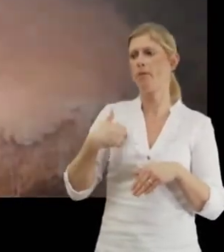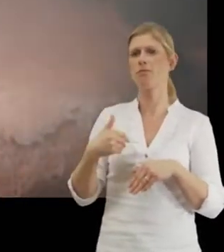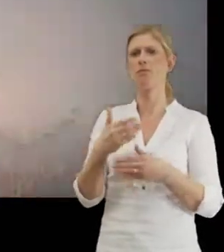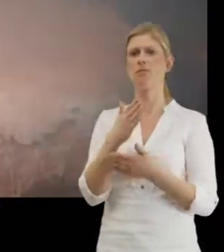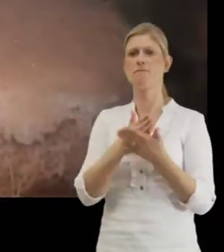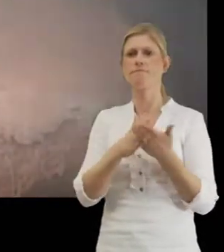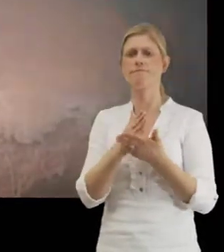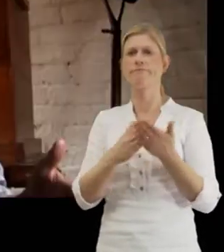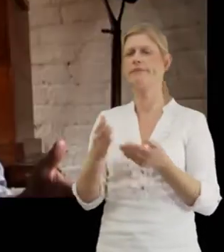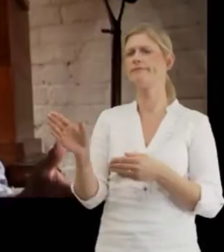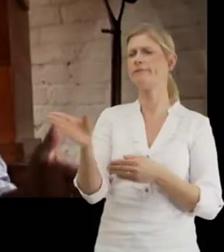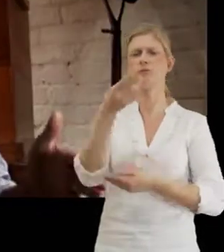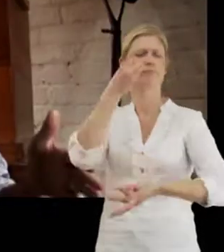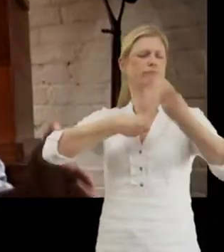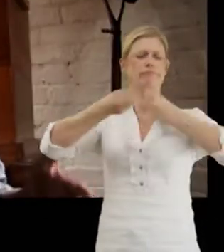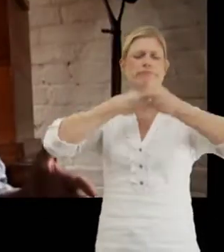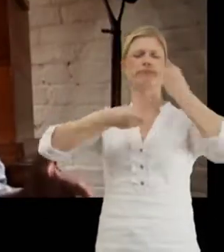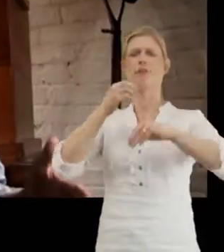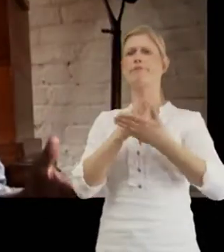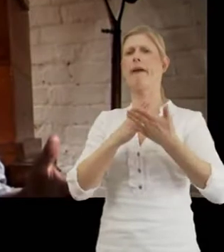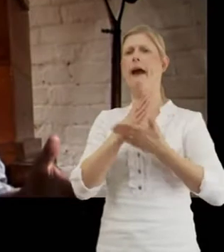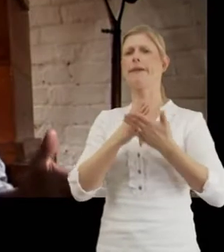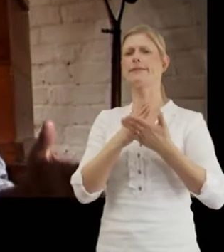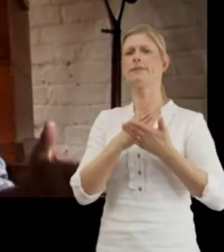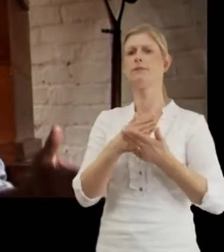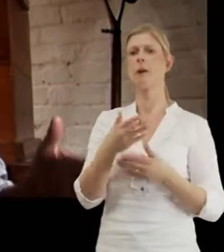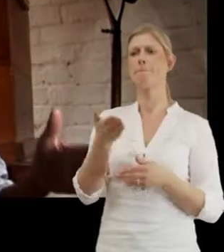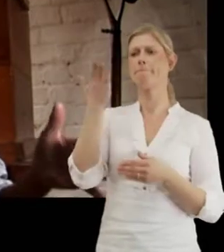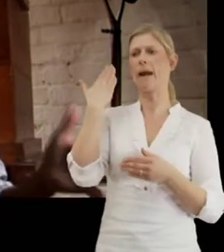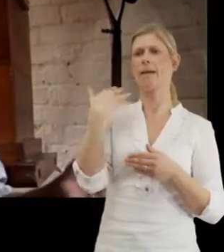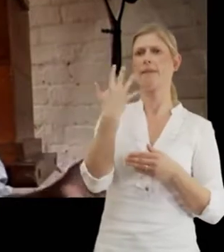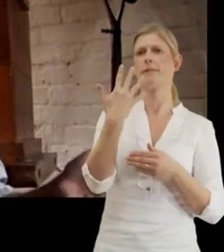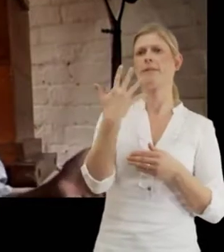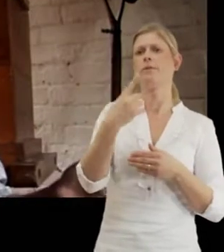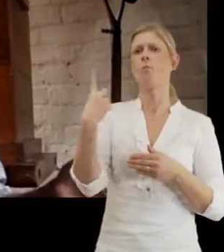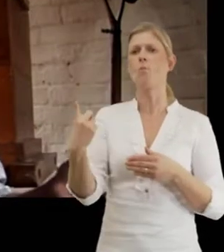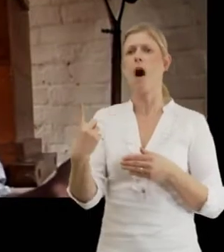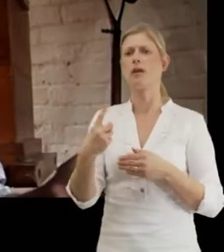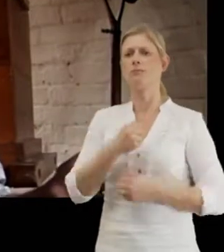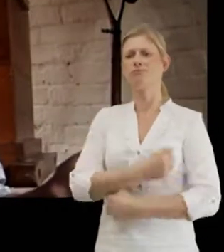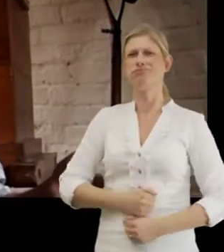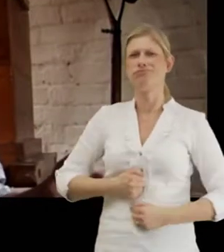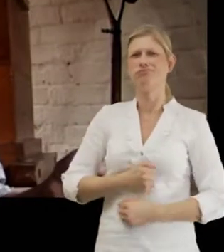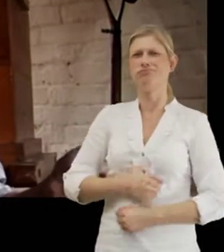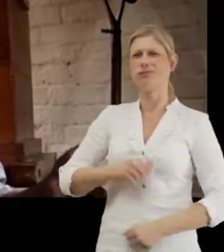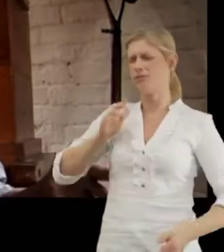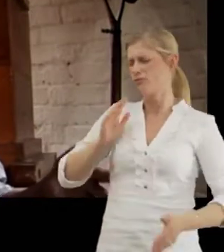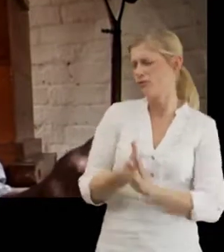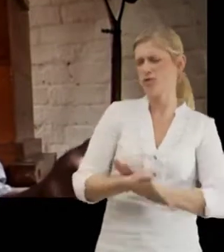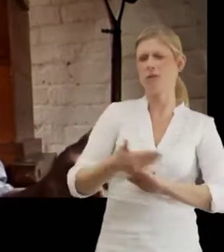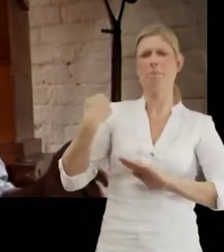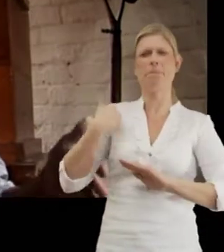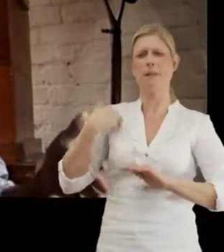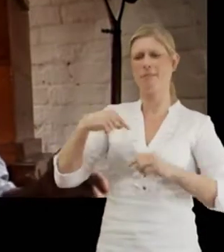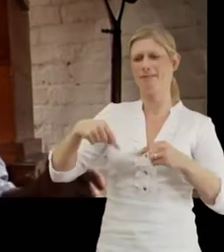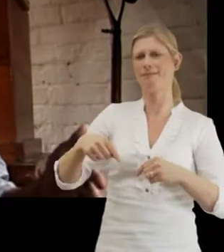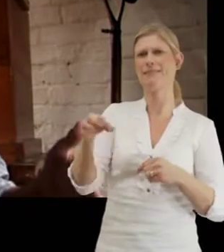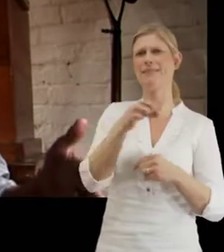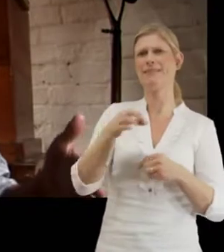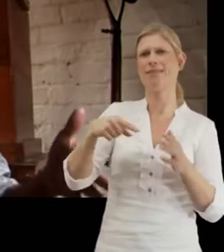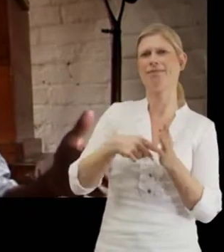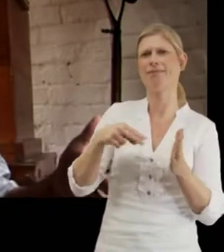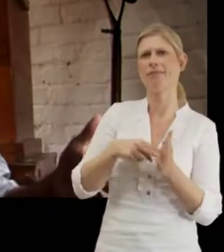of life. People ate bread. Back in 1551, there was a great famine and destruction of the whole people of the city of